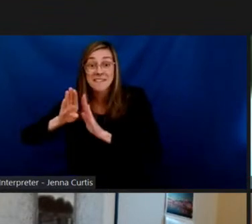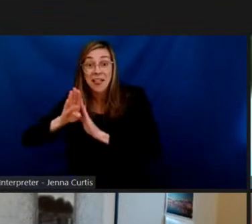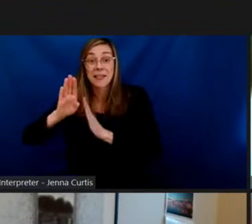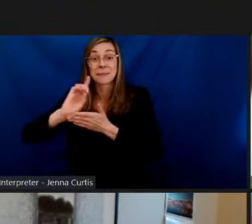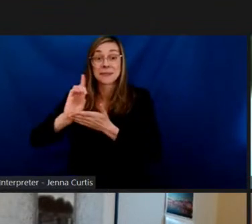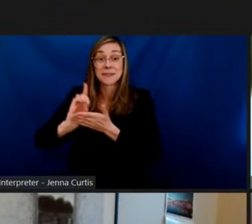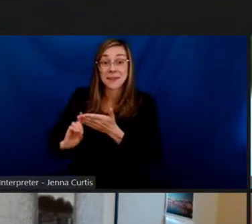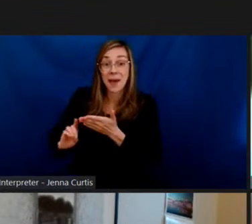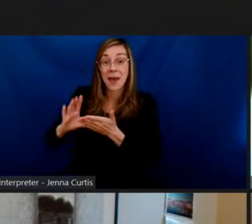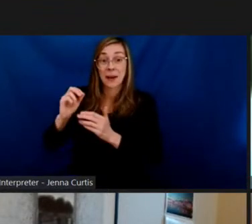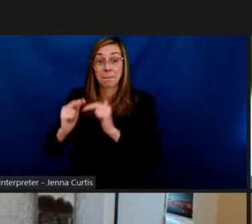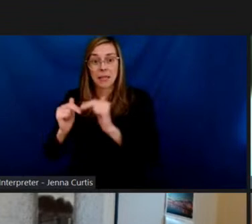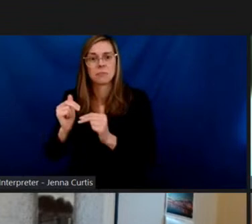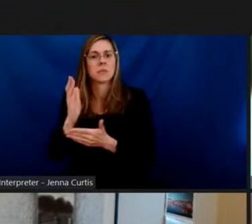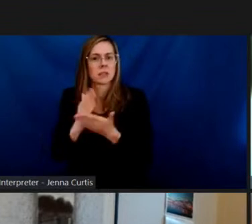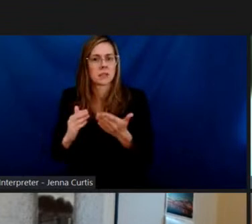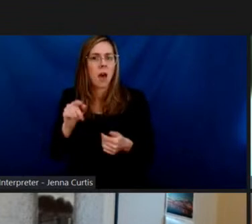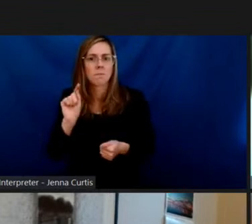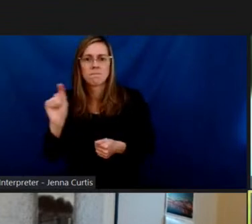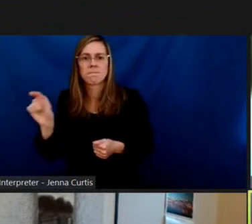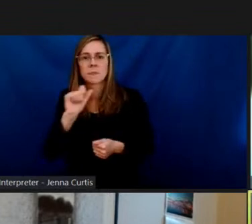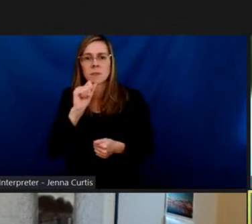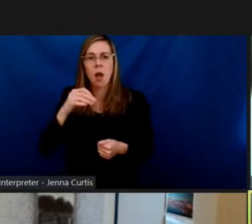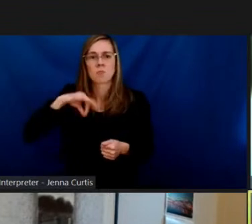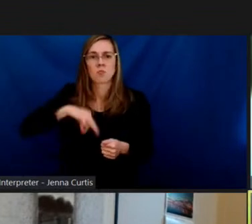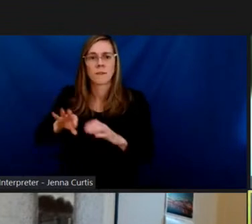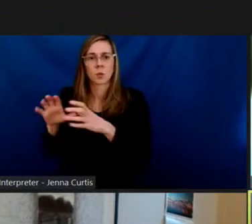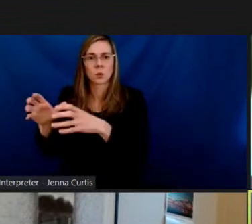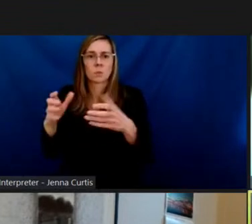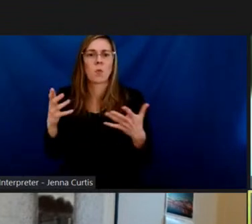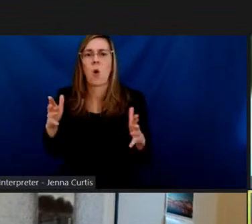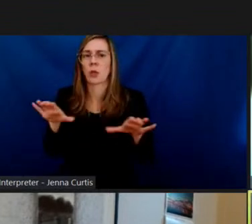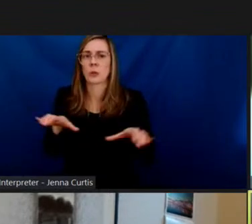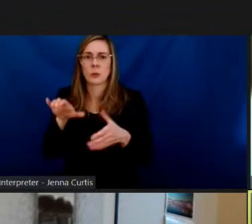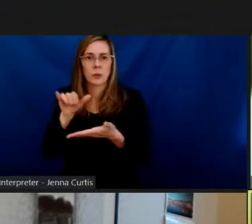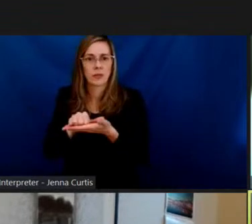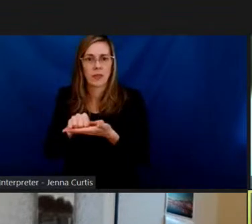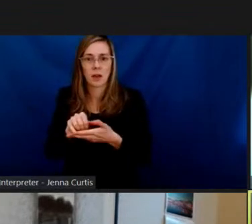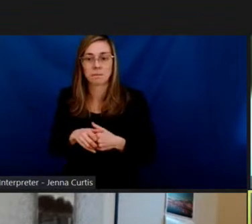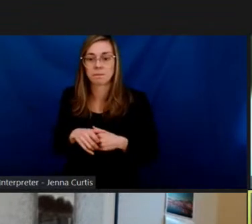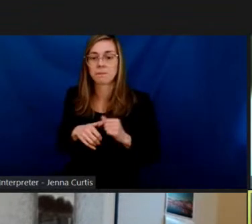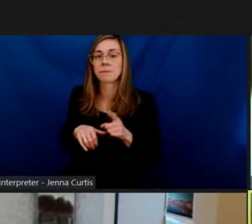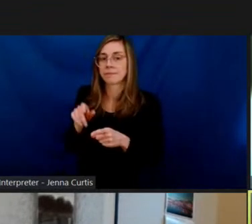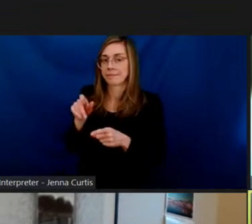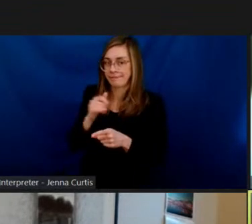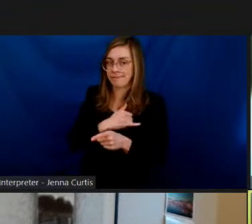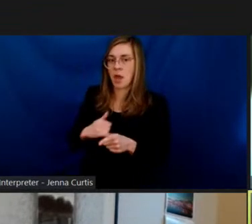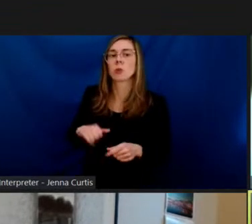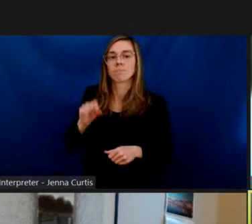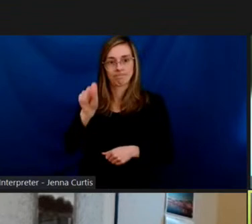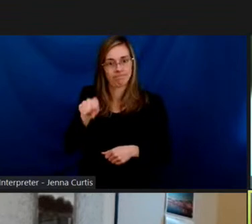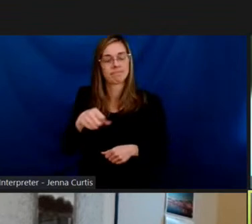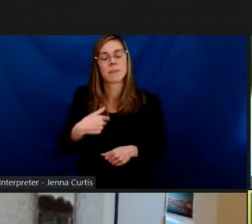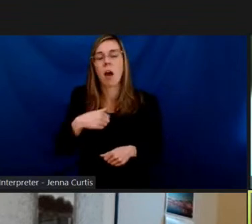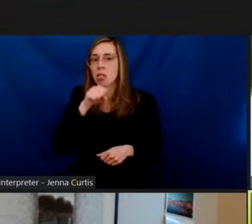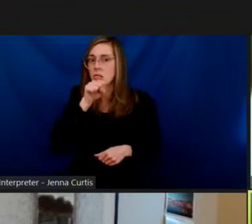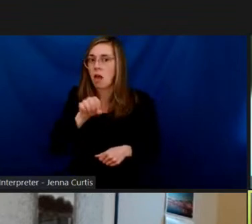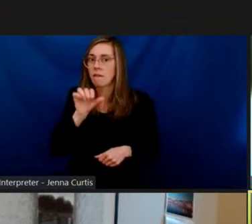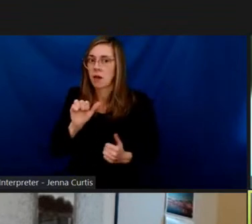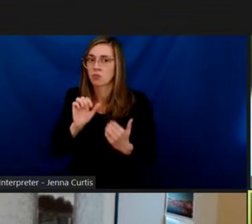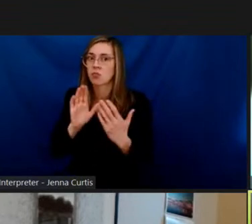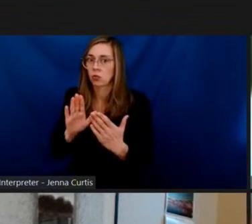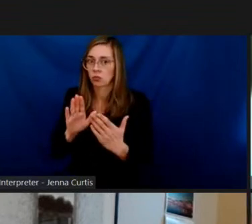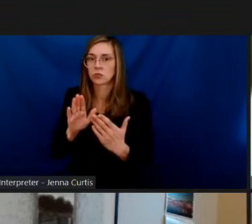some nonprofits in town currently. I love that model, and we've seen it work really successfully, and I would welcome